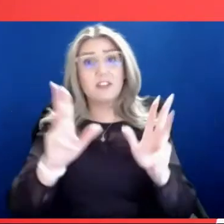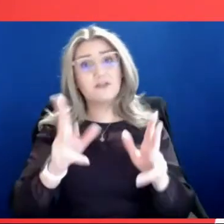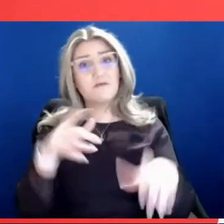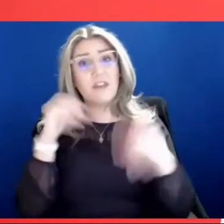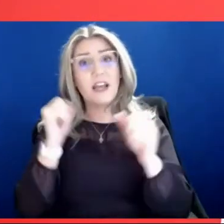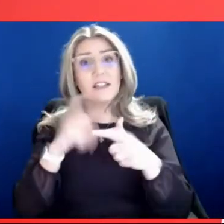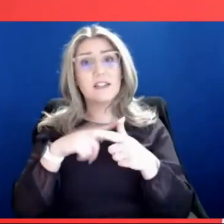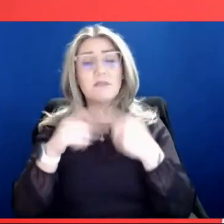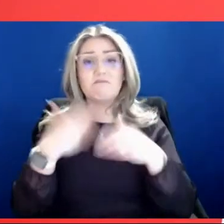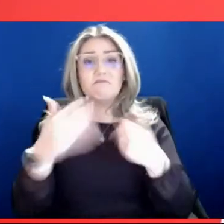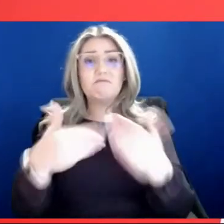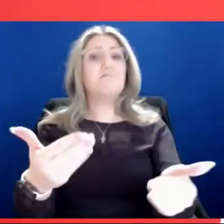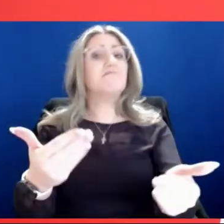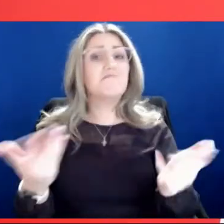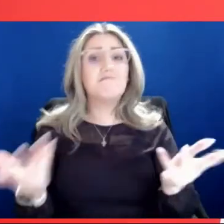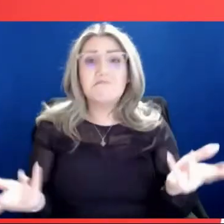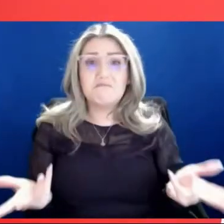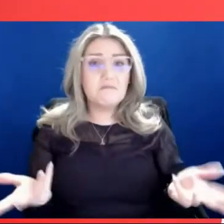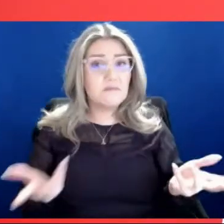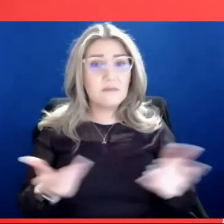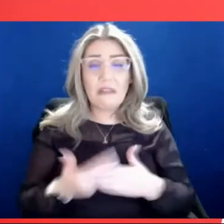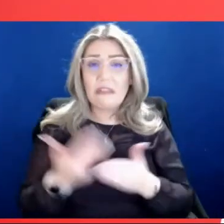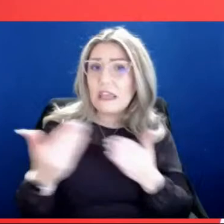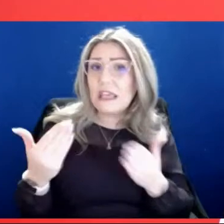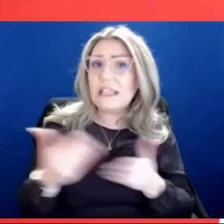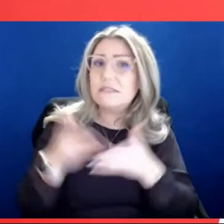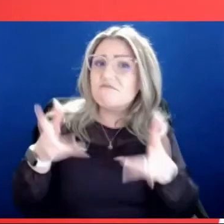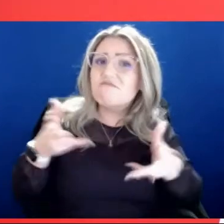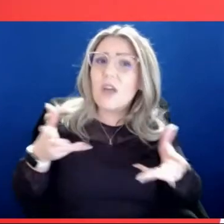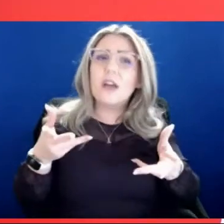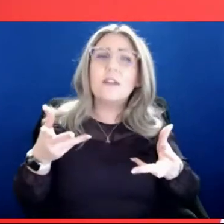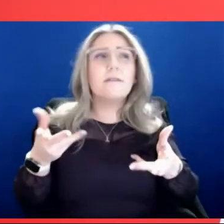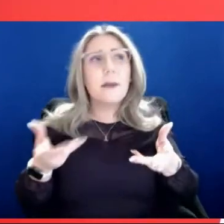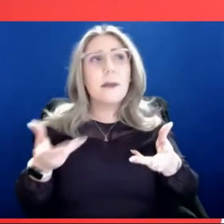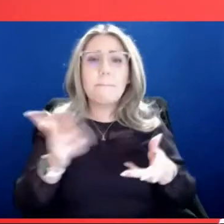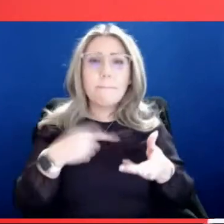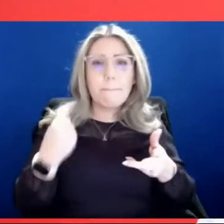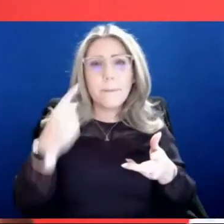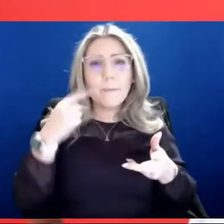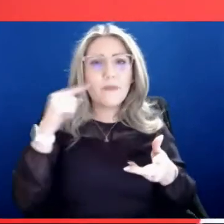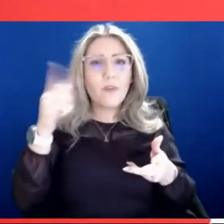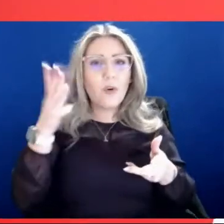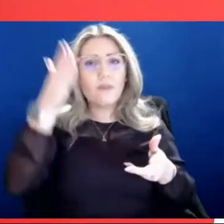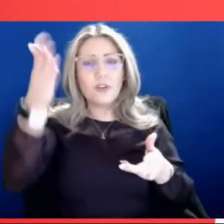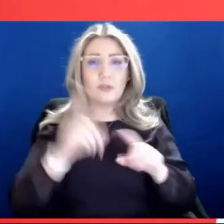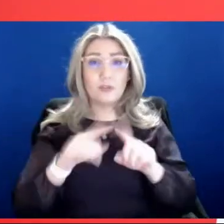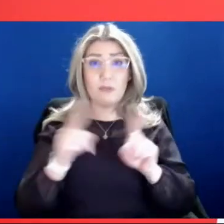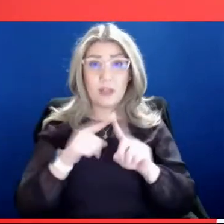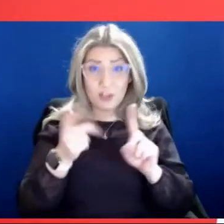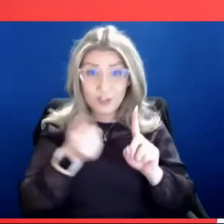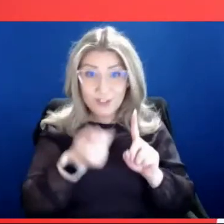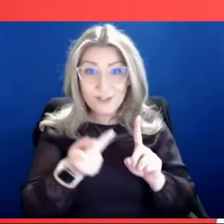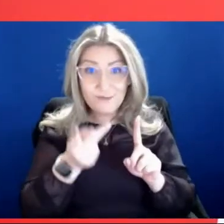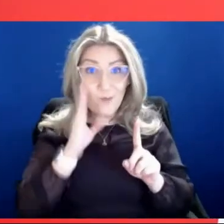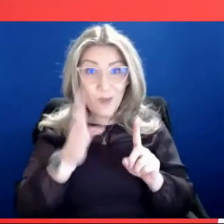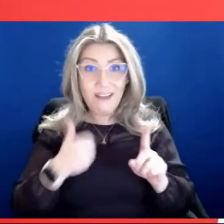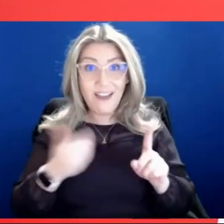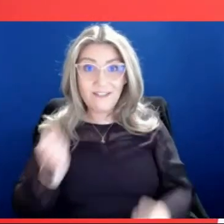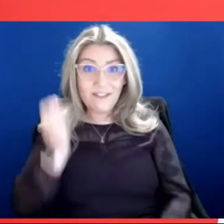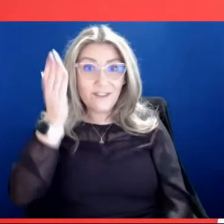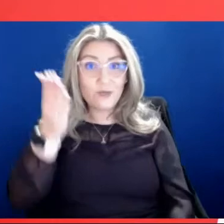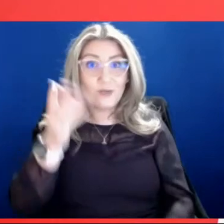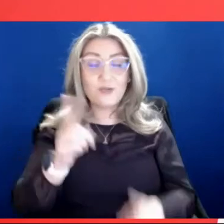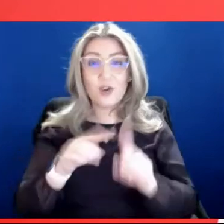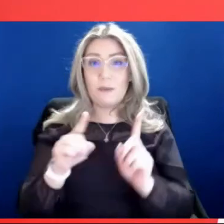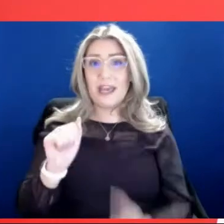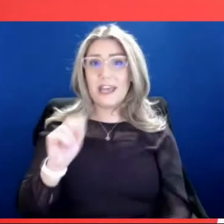some. You have some things that are left over, risk for the future, but there is a future. But the adriamycin is a necessary